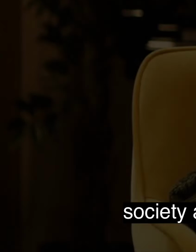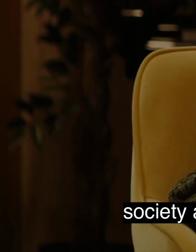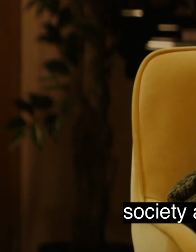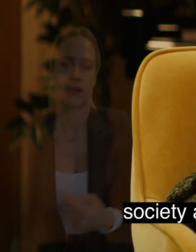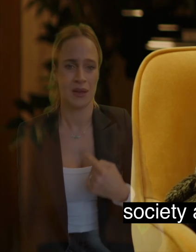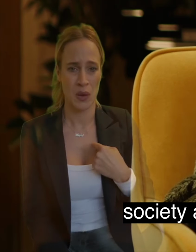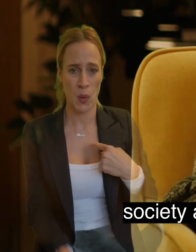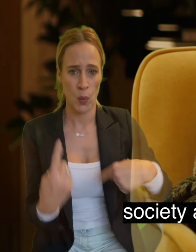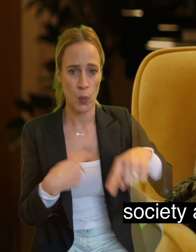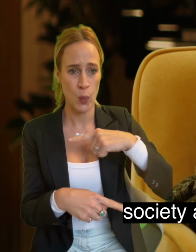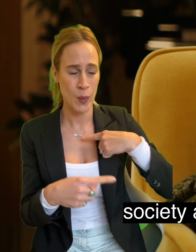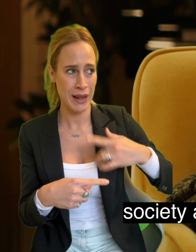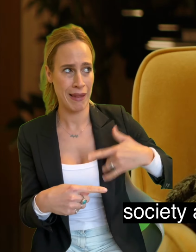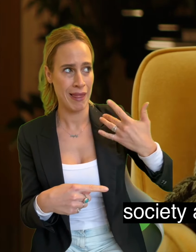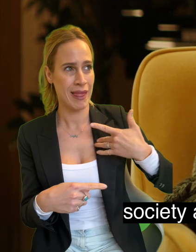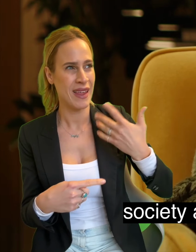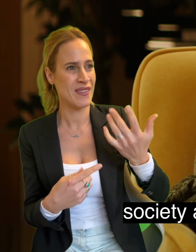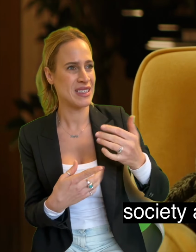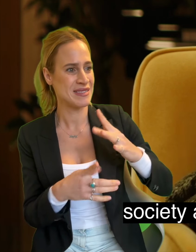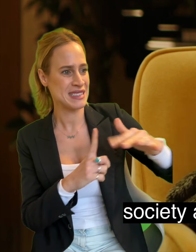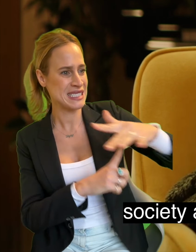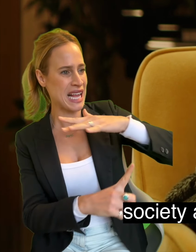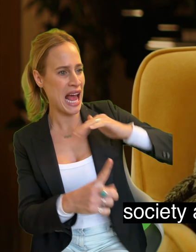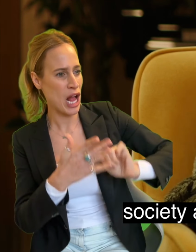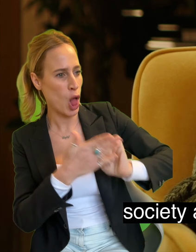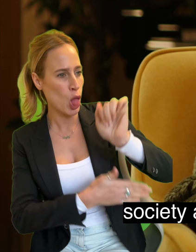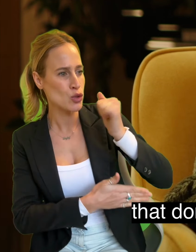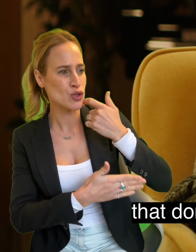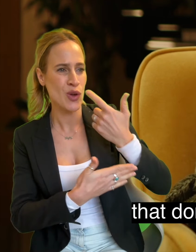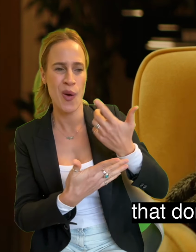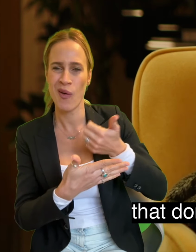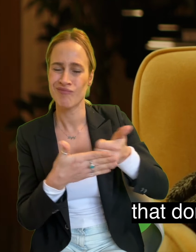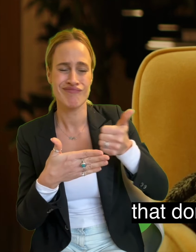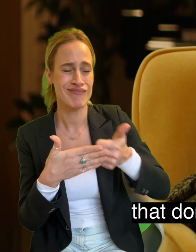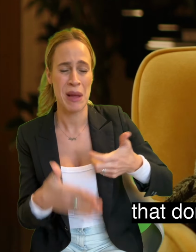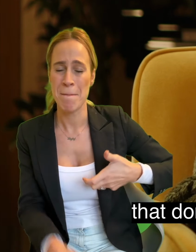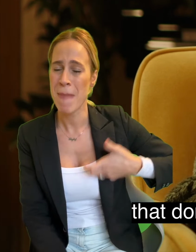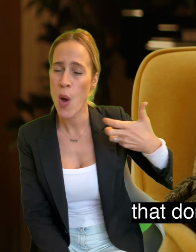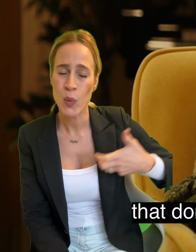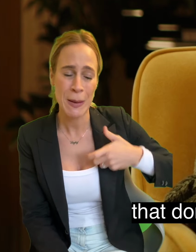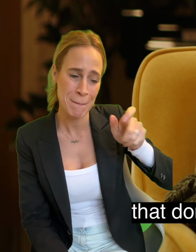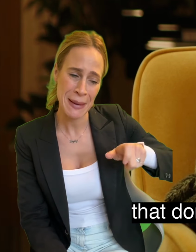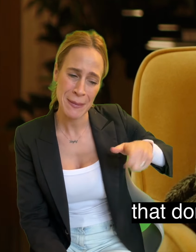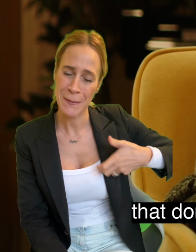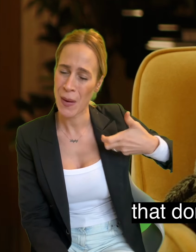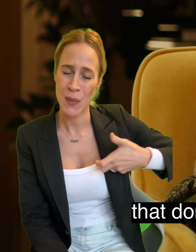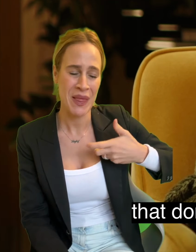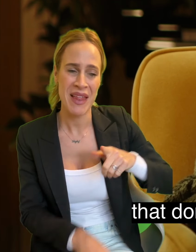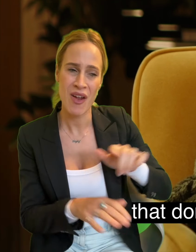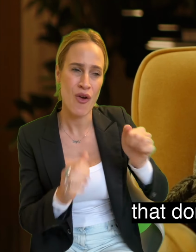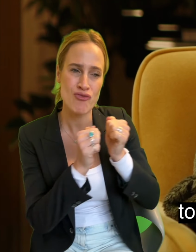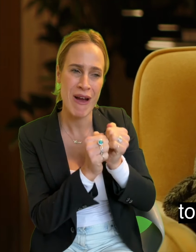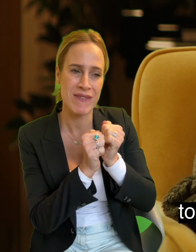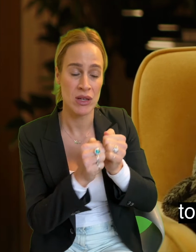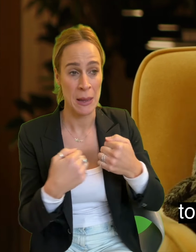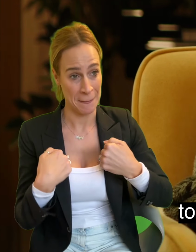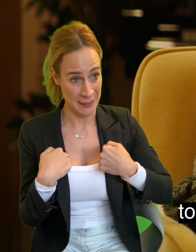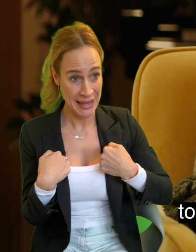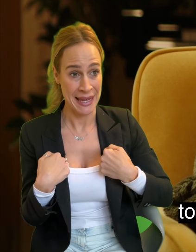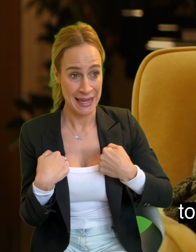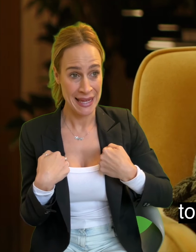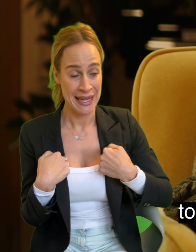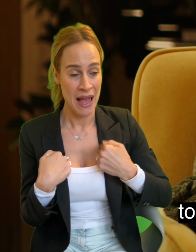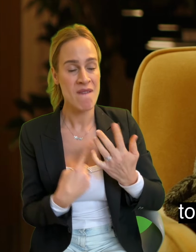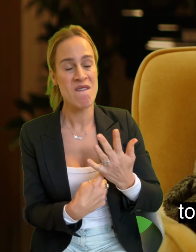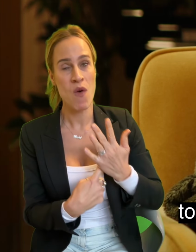We live in a society, in a culture where we just got full of people moaning, people that don't know gratitude. And with me every day, I'm forced to embrace